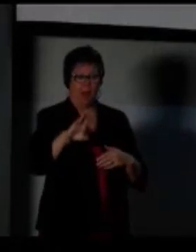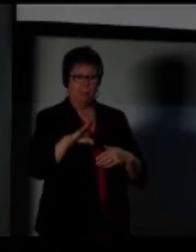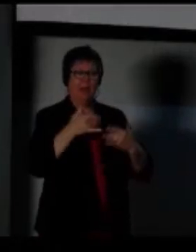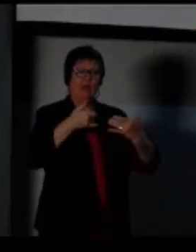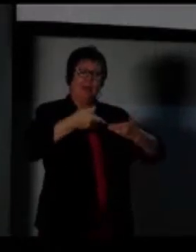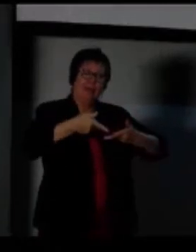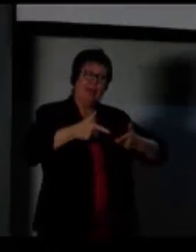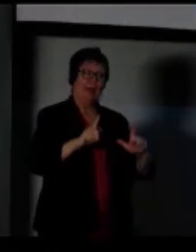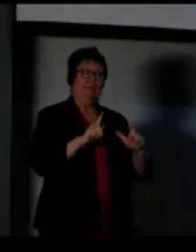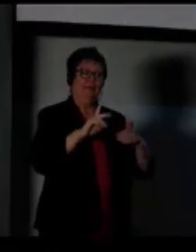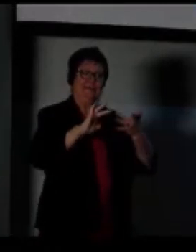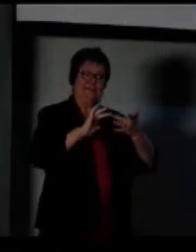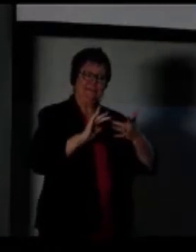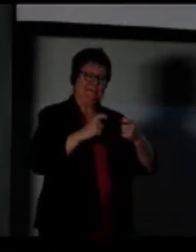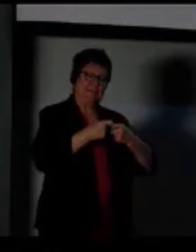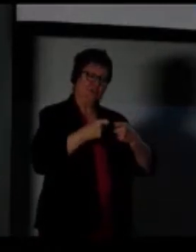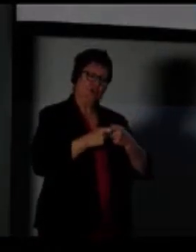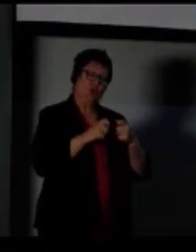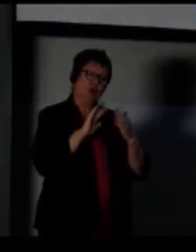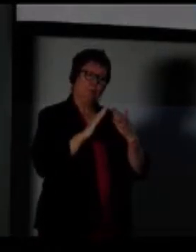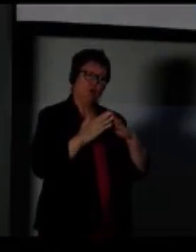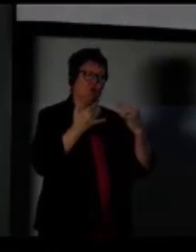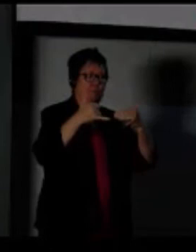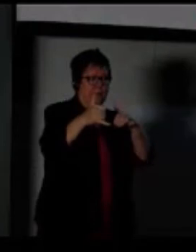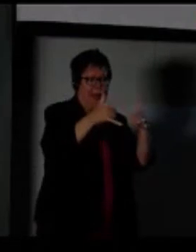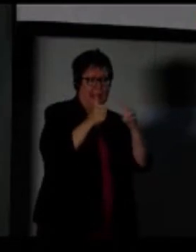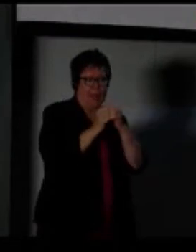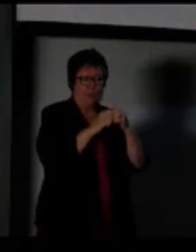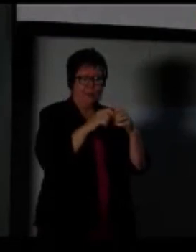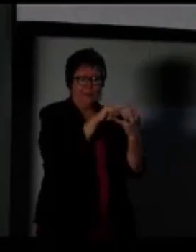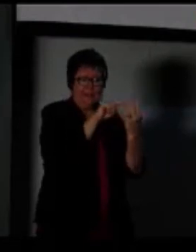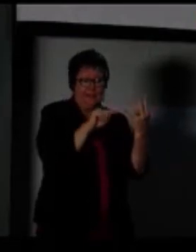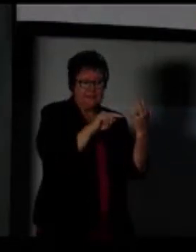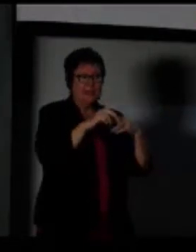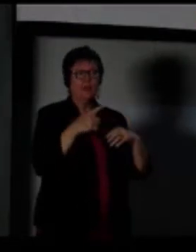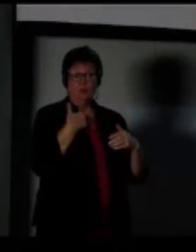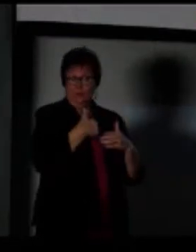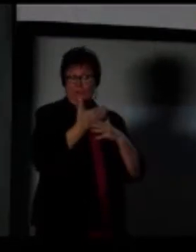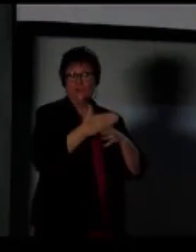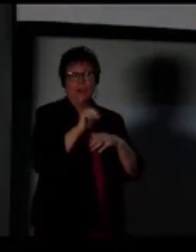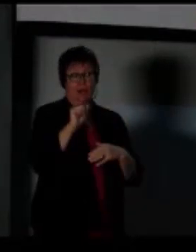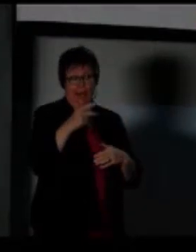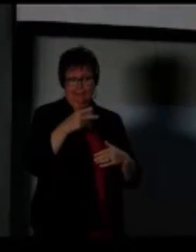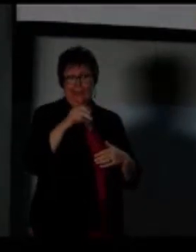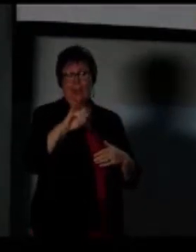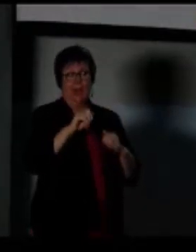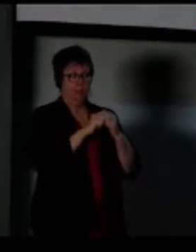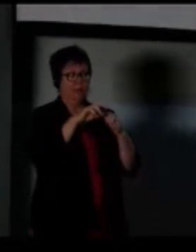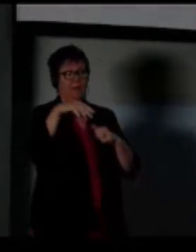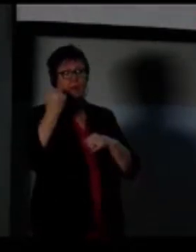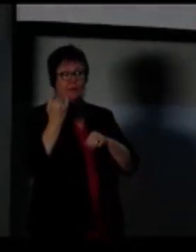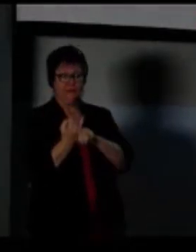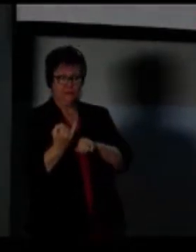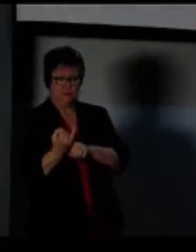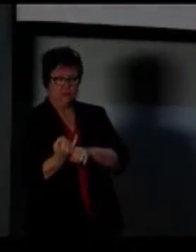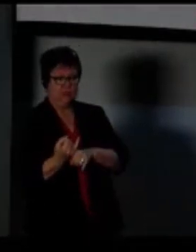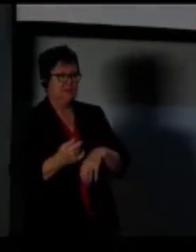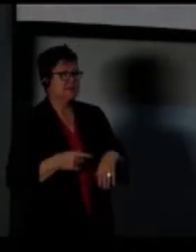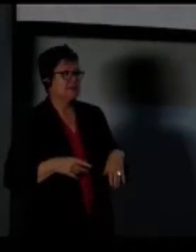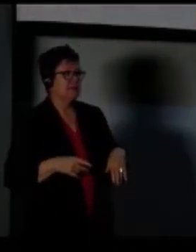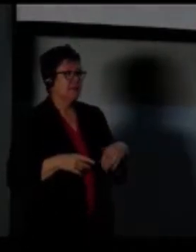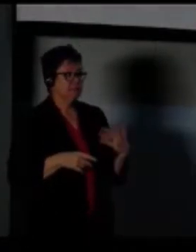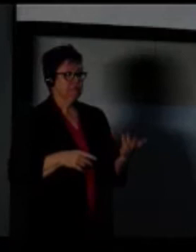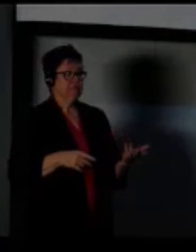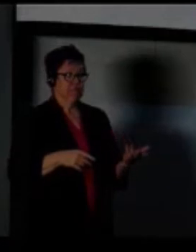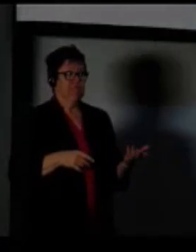play with these assets. And we are continuing to share the API with other institutions, which